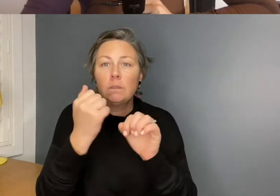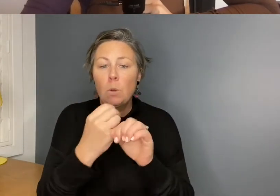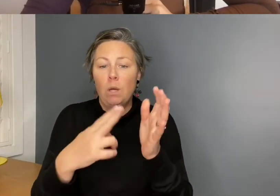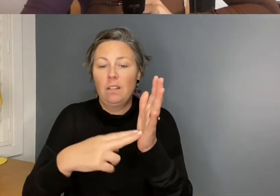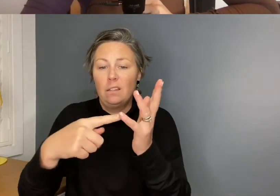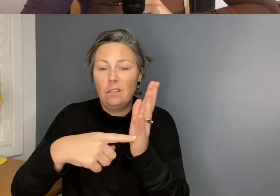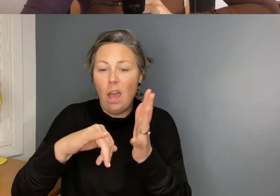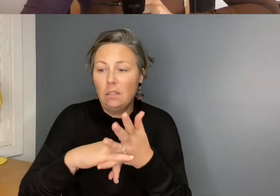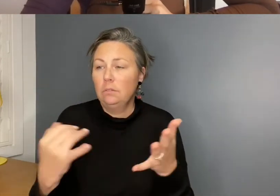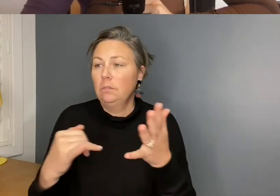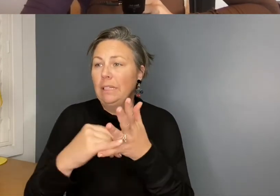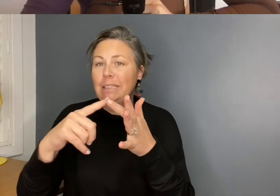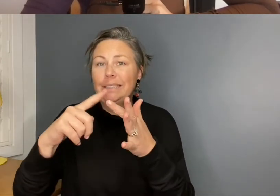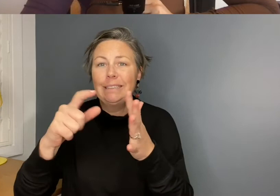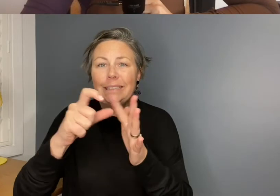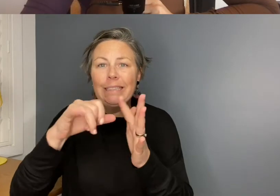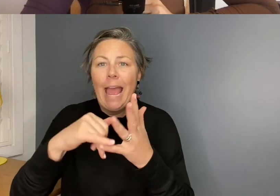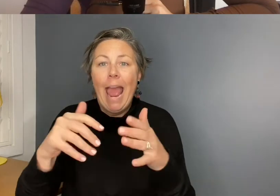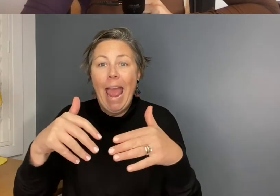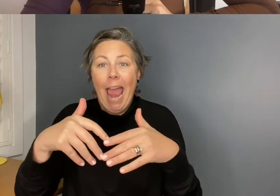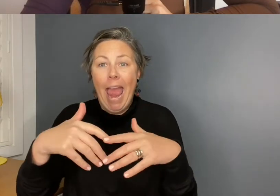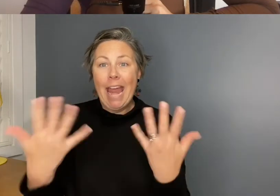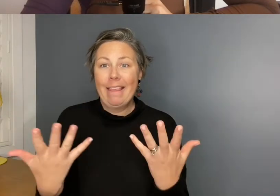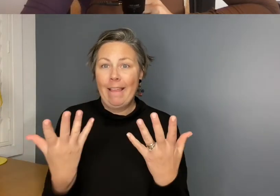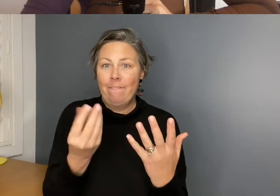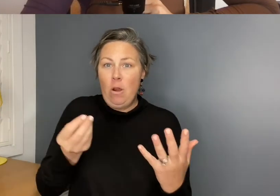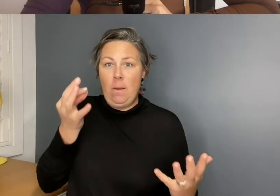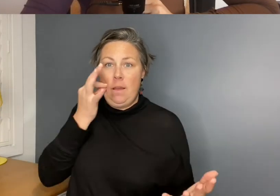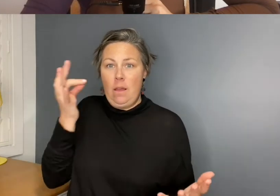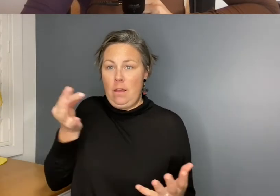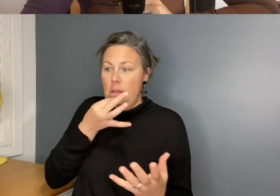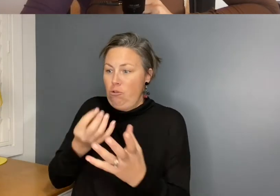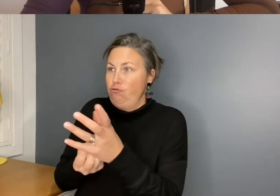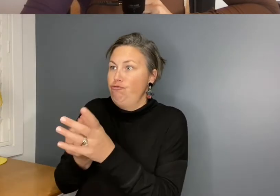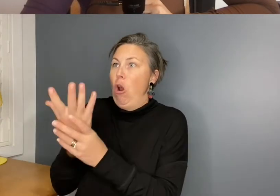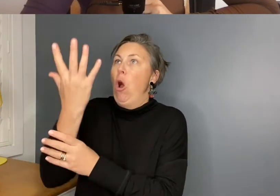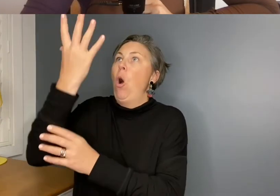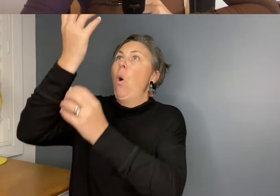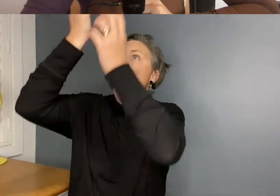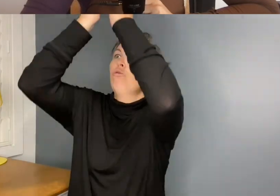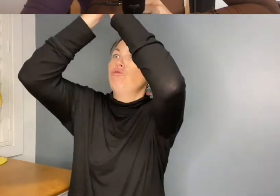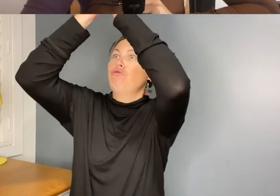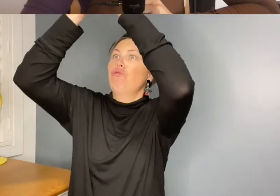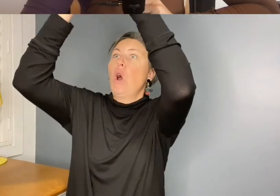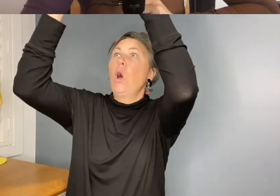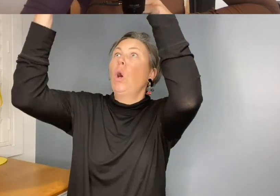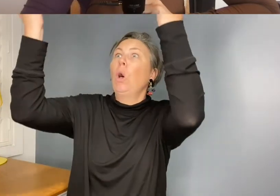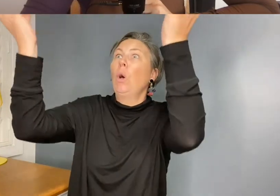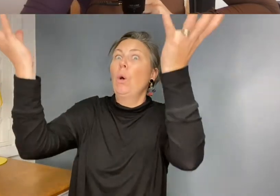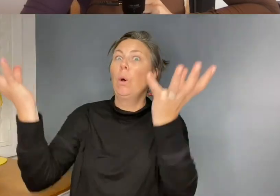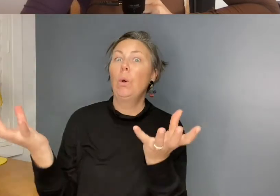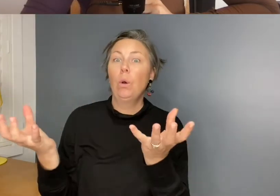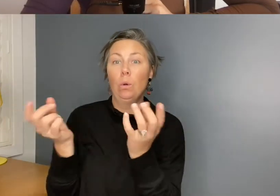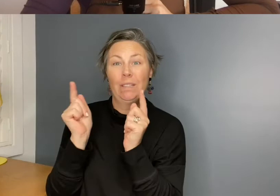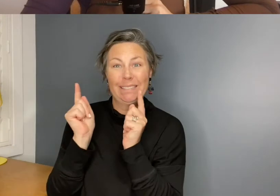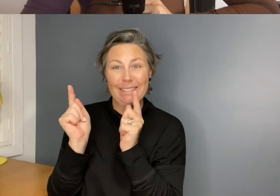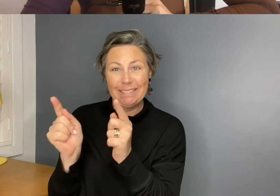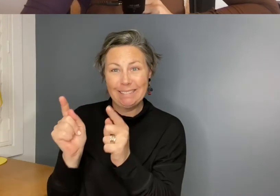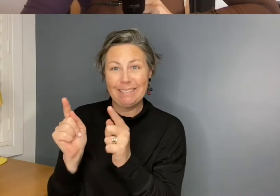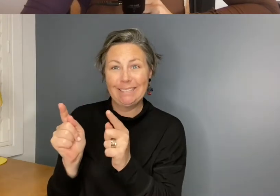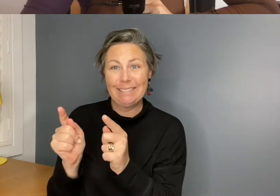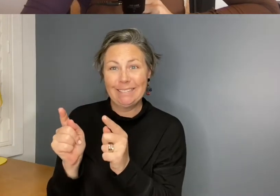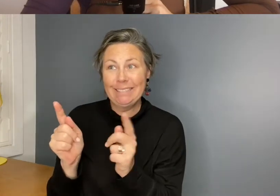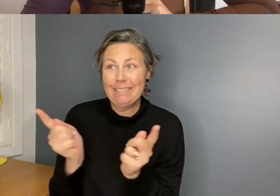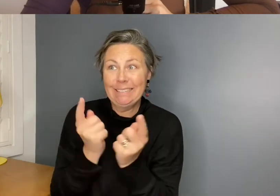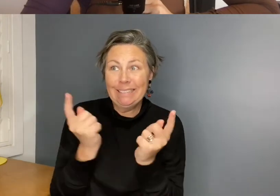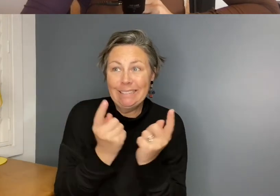seeds, anything that comes from a plant, the more different types you eat, the more different types of fiber you're consuming, the